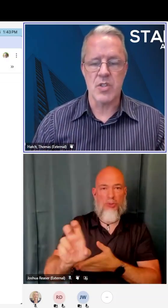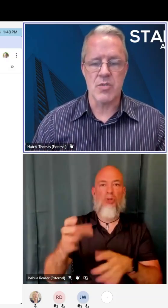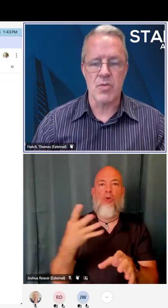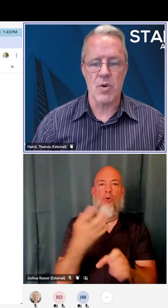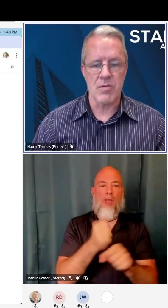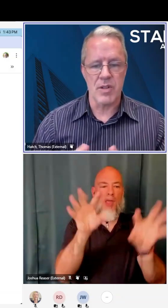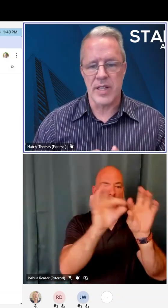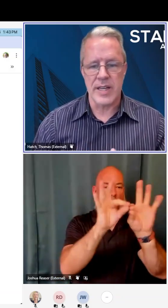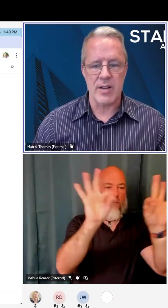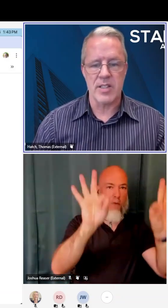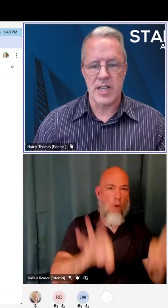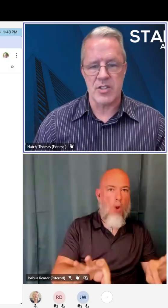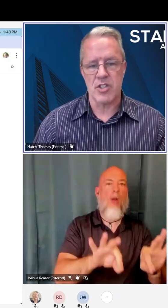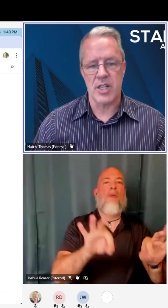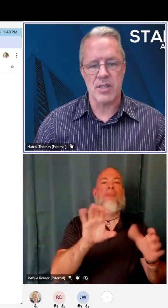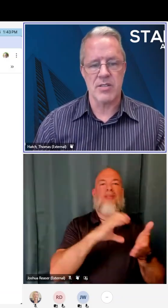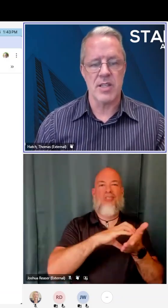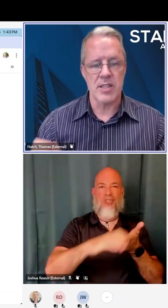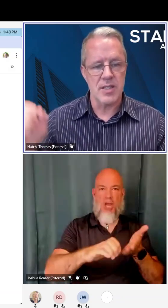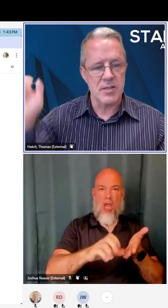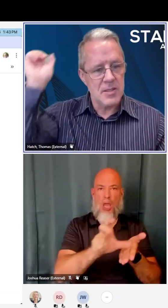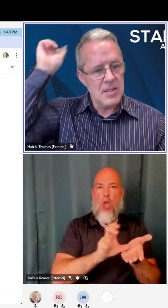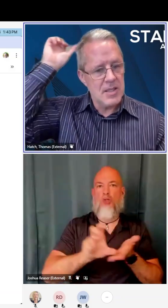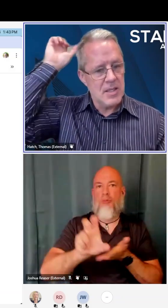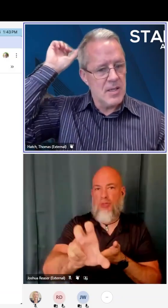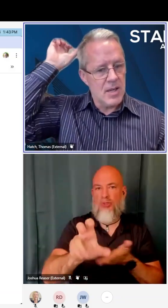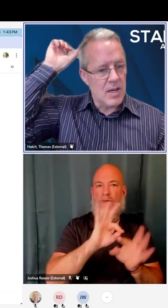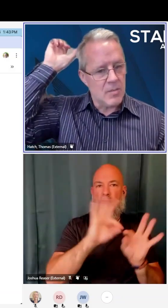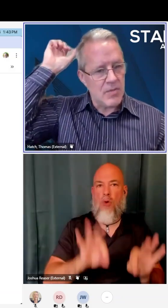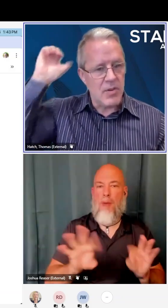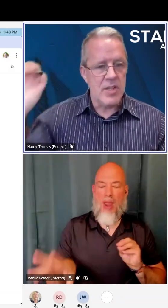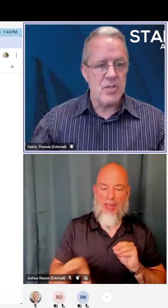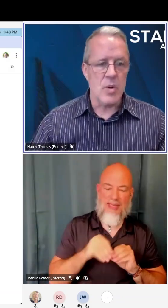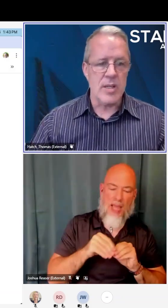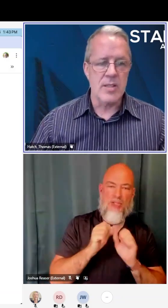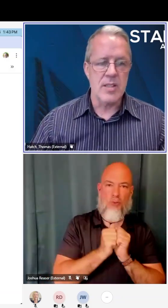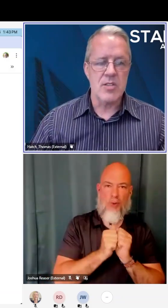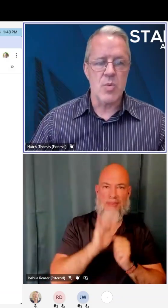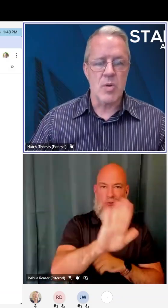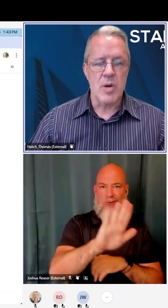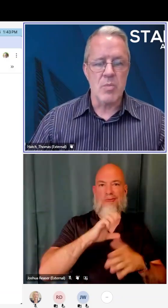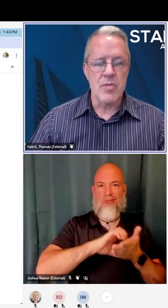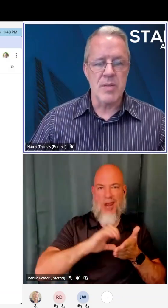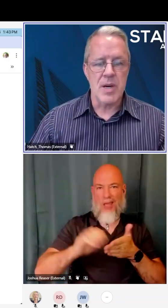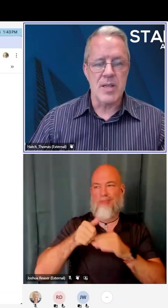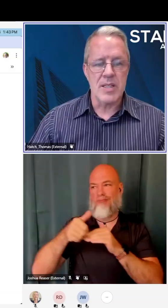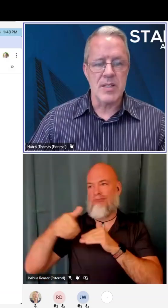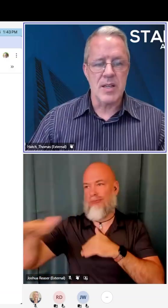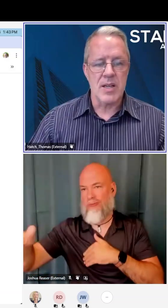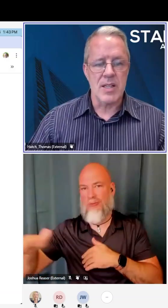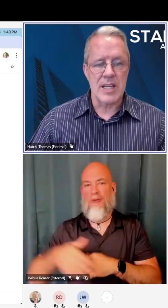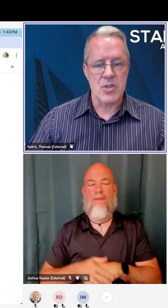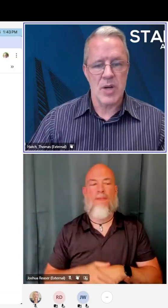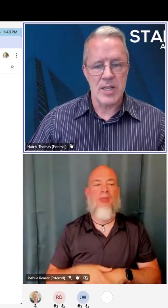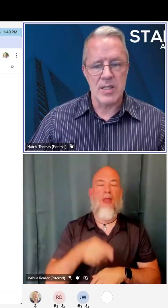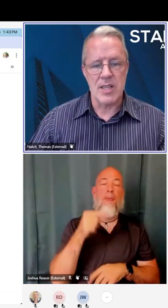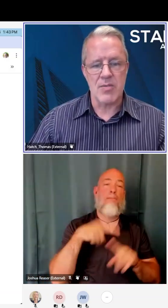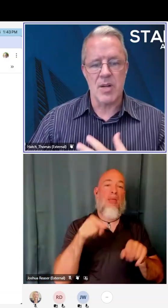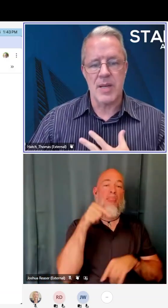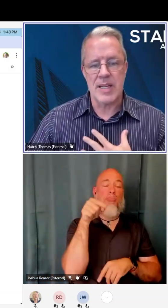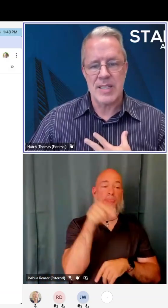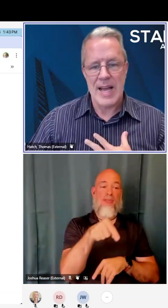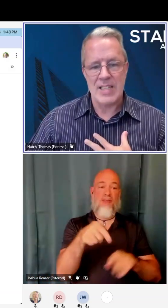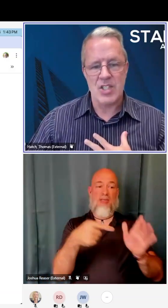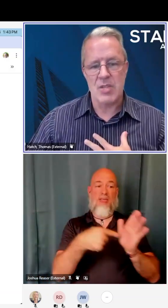check contribution form, fill that out, attach a check, send it in. But for this one, this is where we're moving money